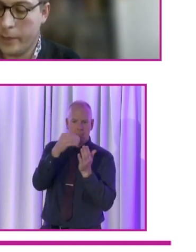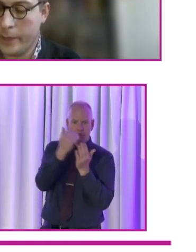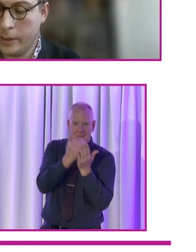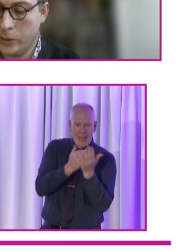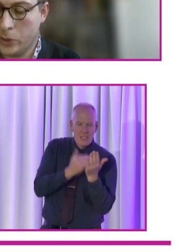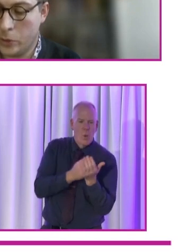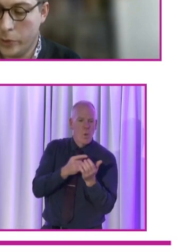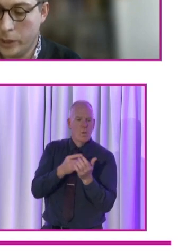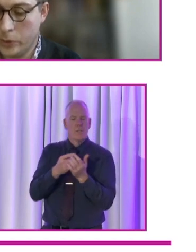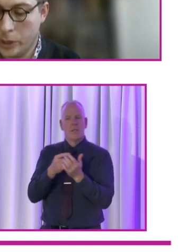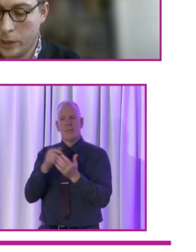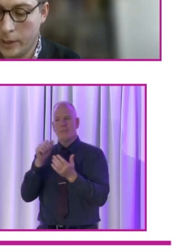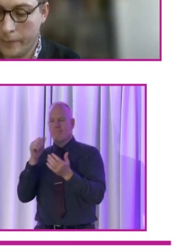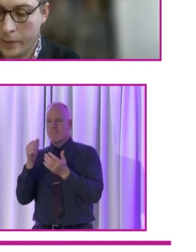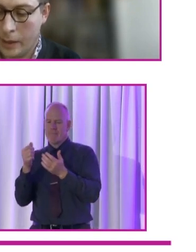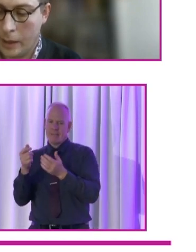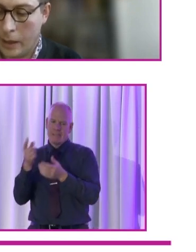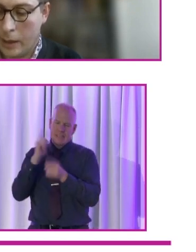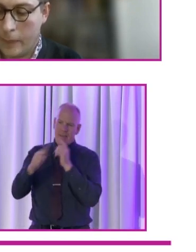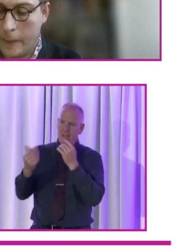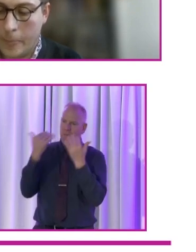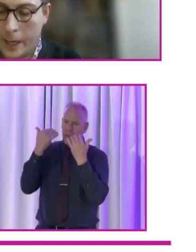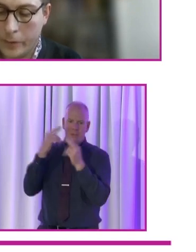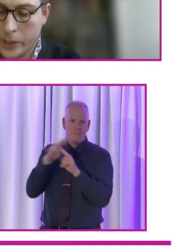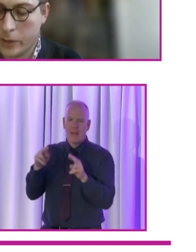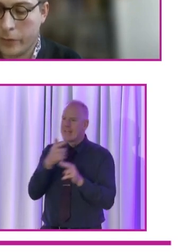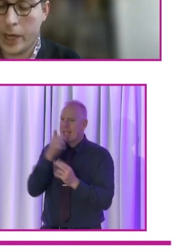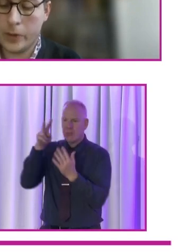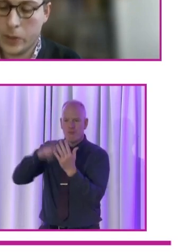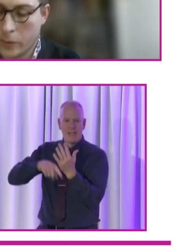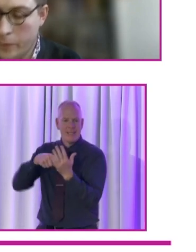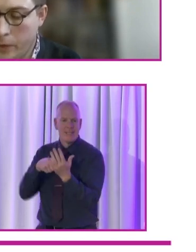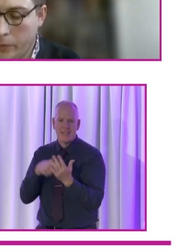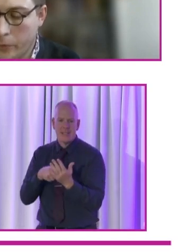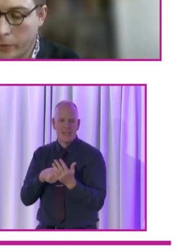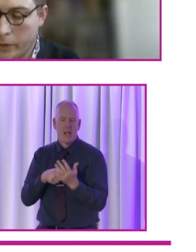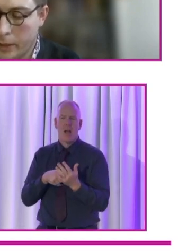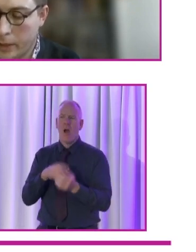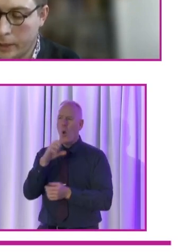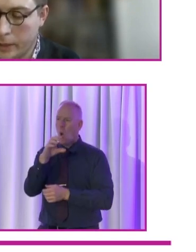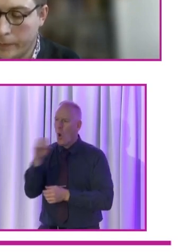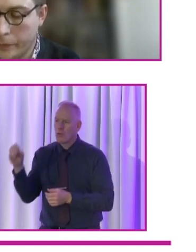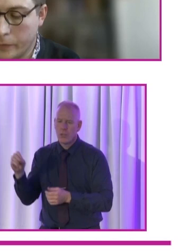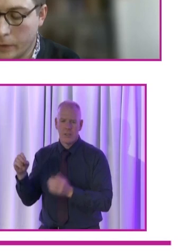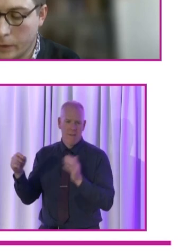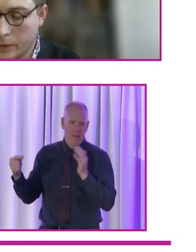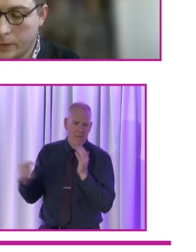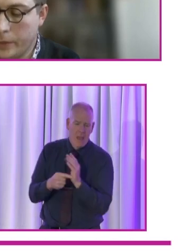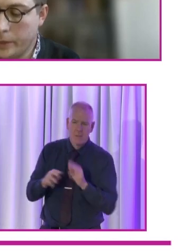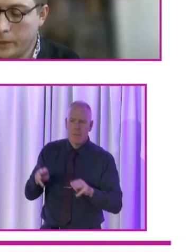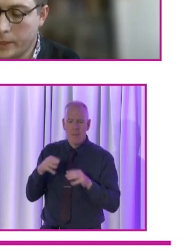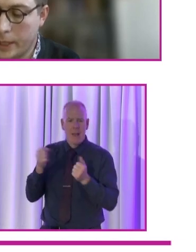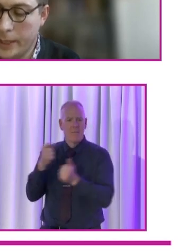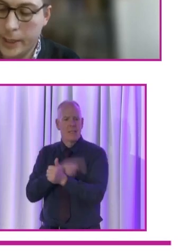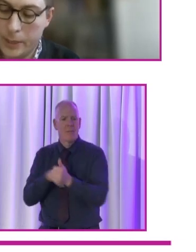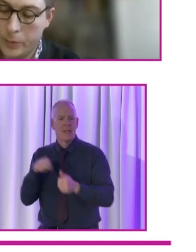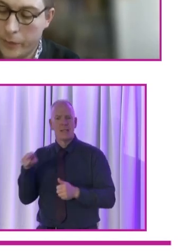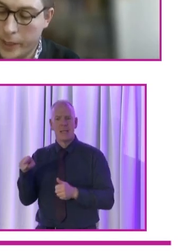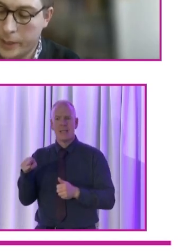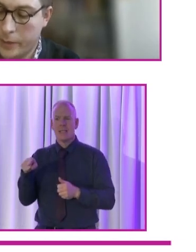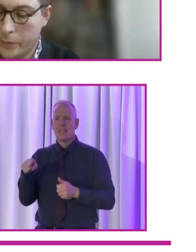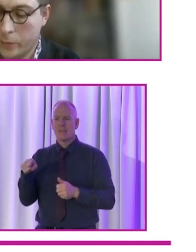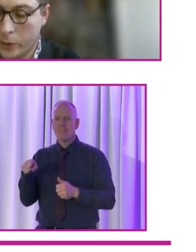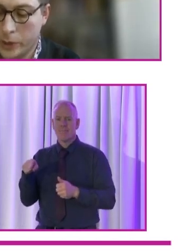not available and easy to read usually. Then hundreds of thousands of people with disabilities are